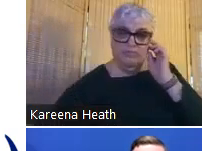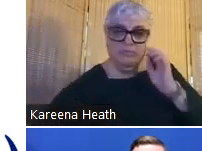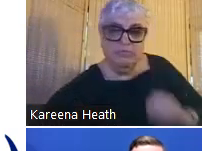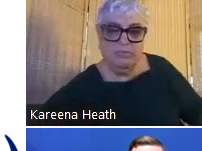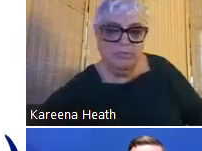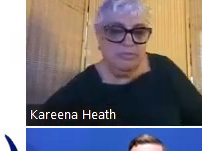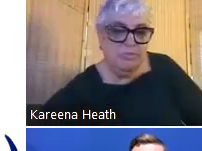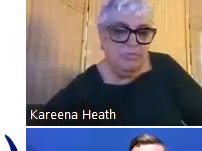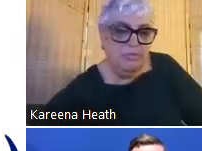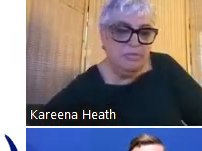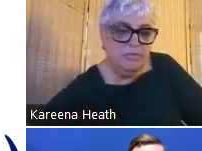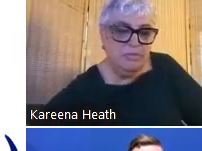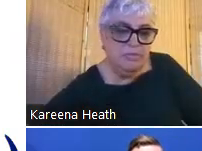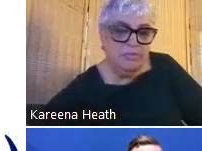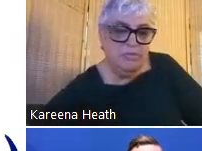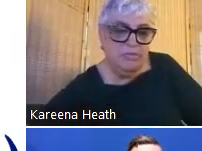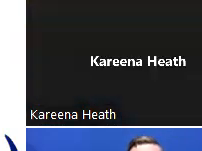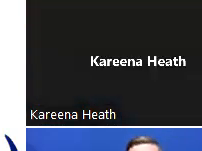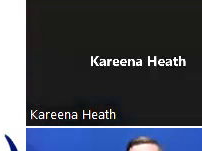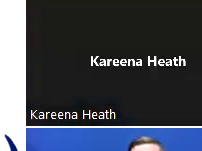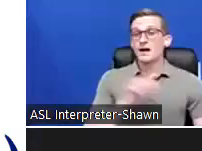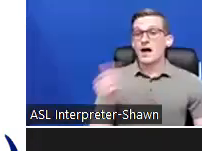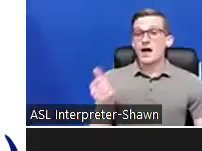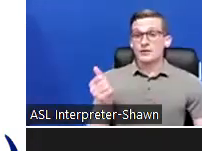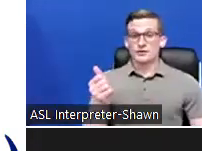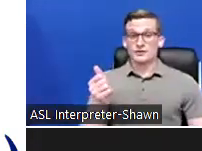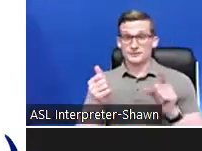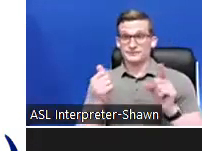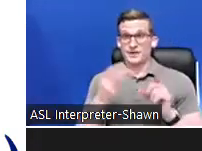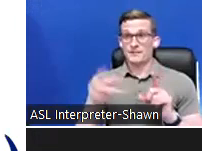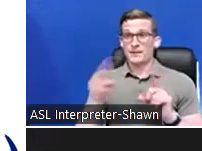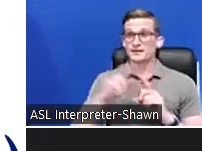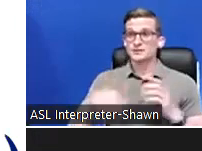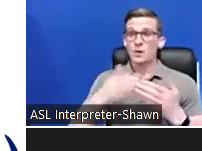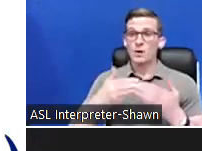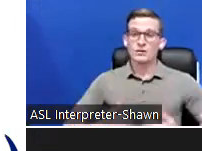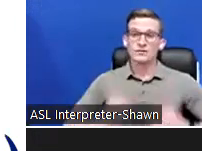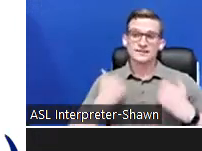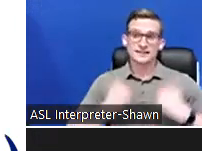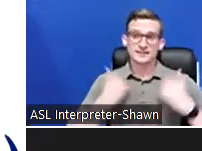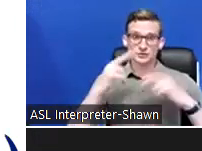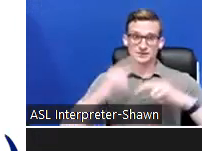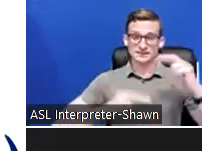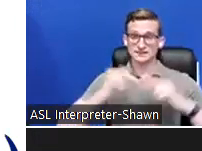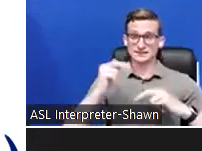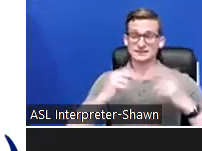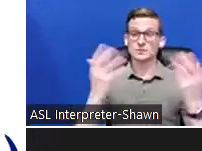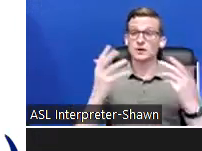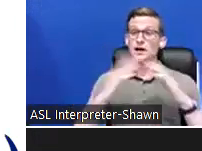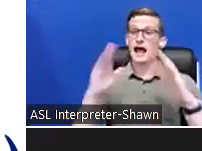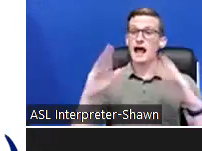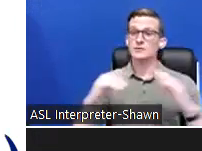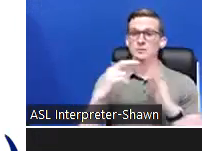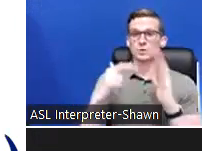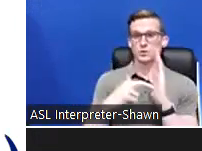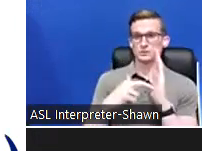The other applicable to all residential facilities is the inclusion of house rules. This looks a little bit different